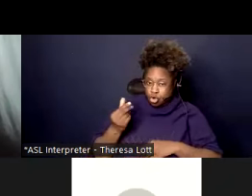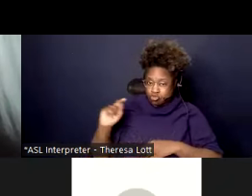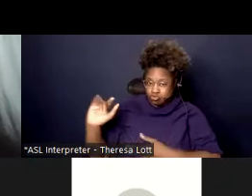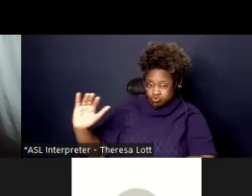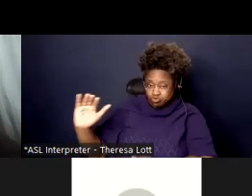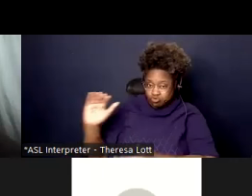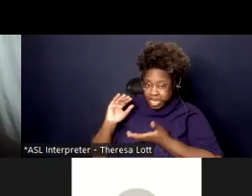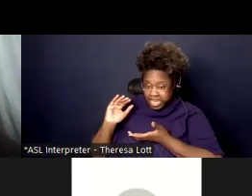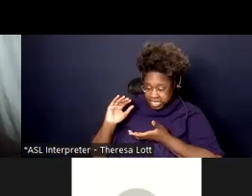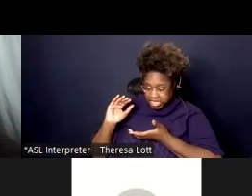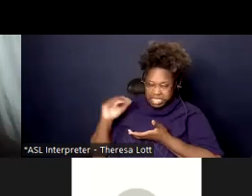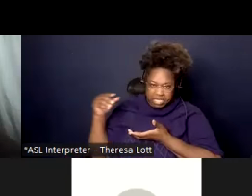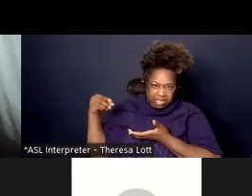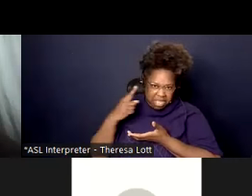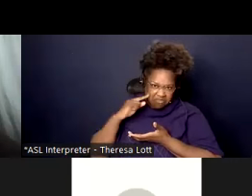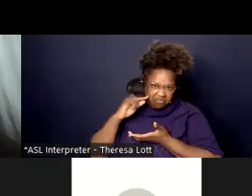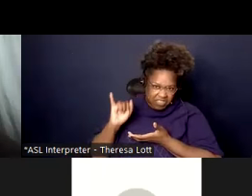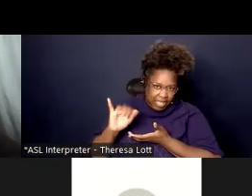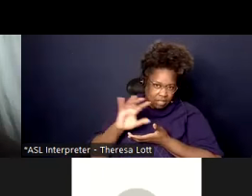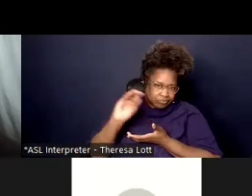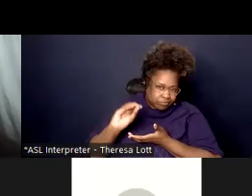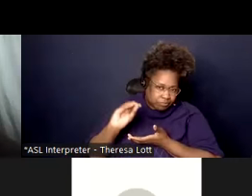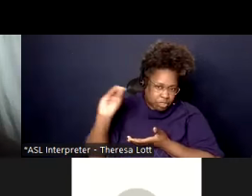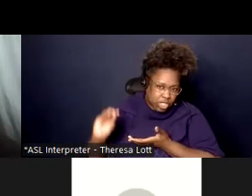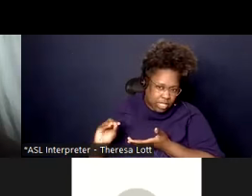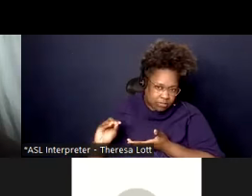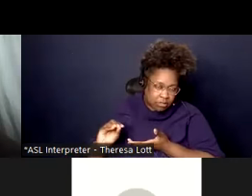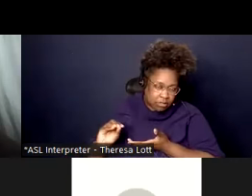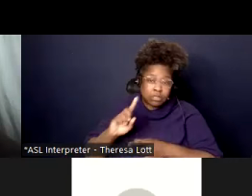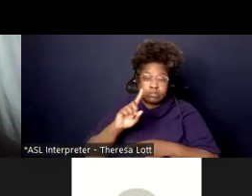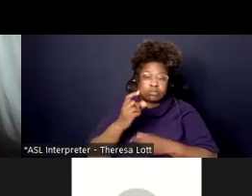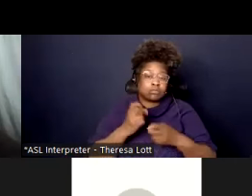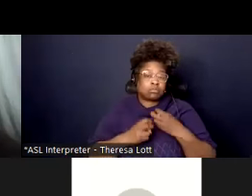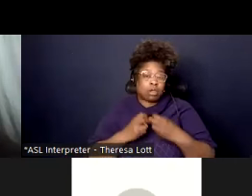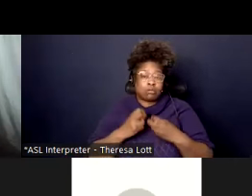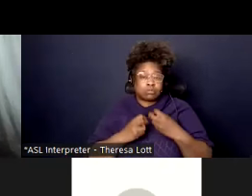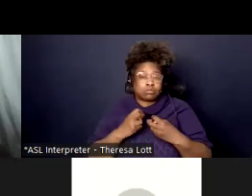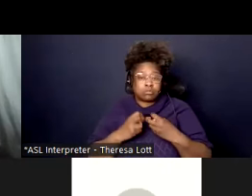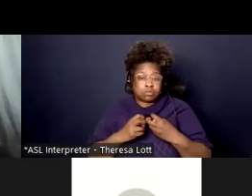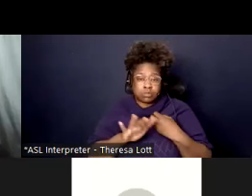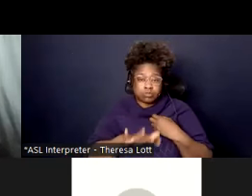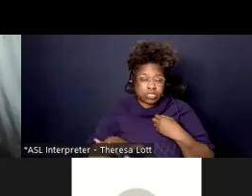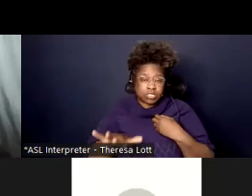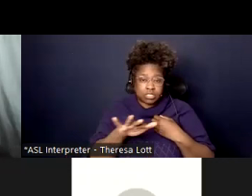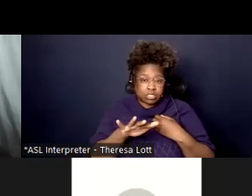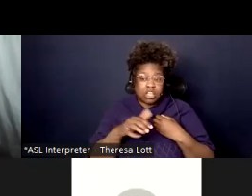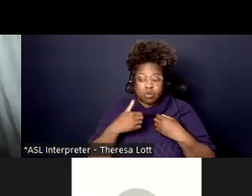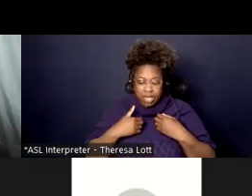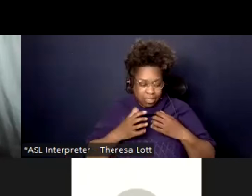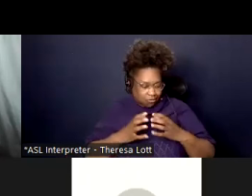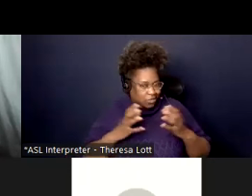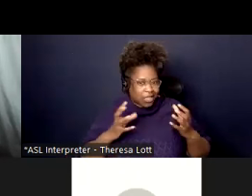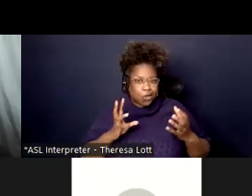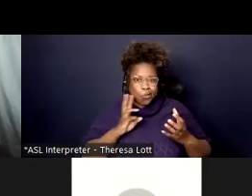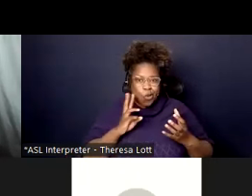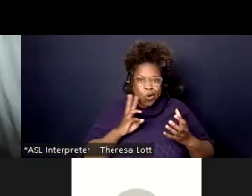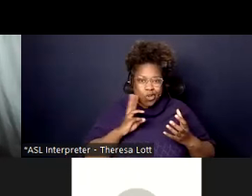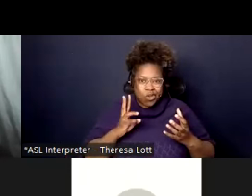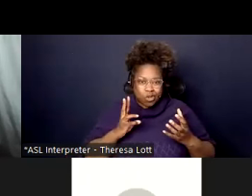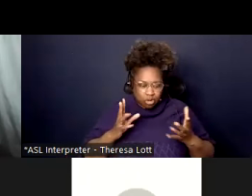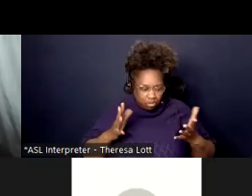going to use it as a model, because the problem that we all face in the region is that we have all this water. What do we do with it?